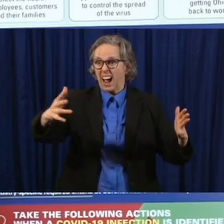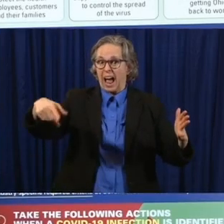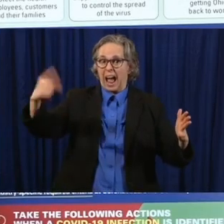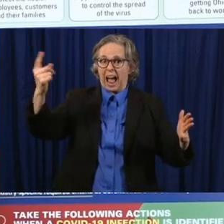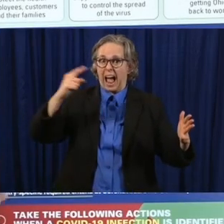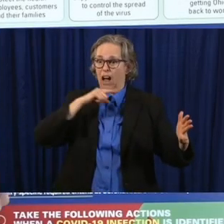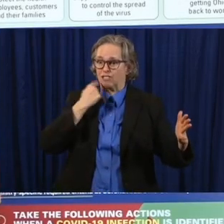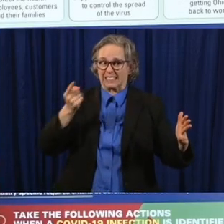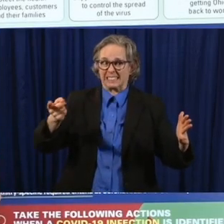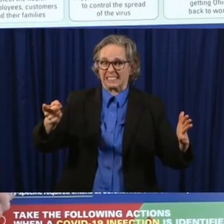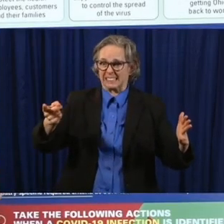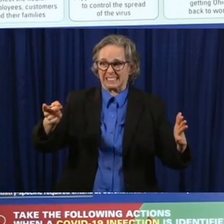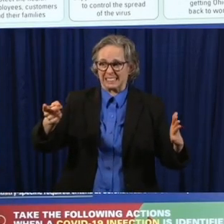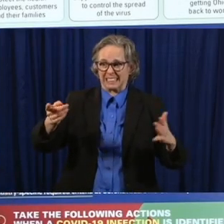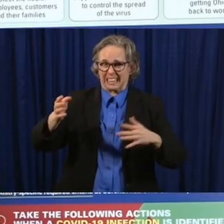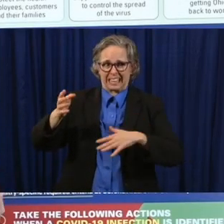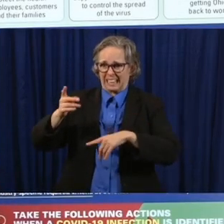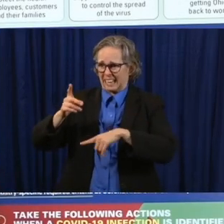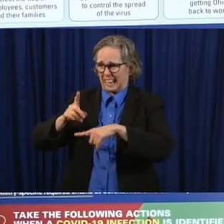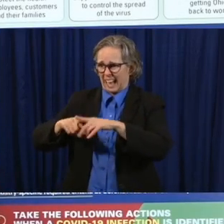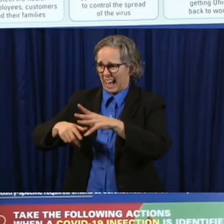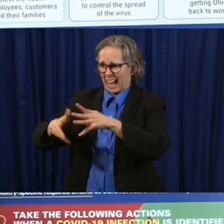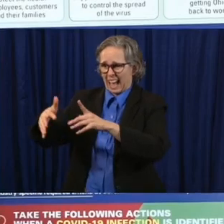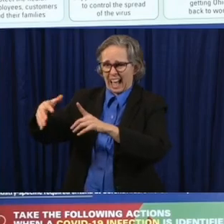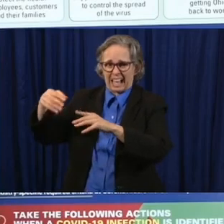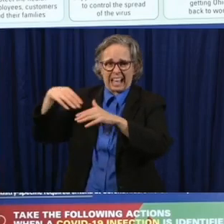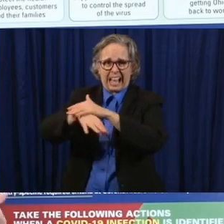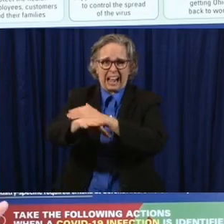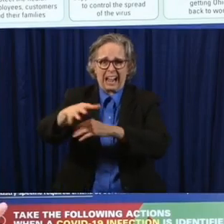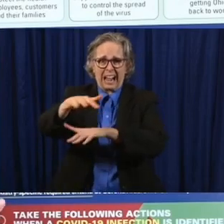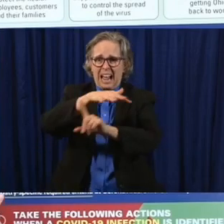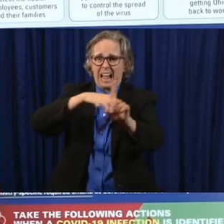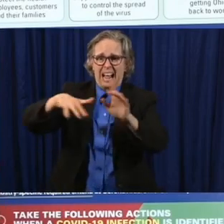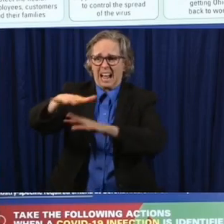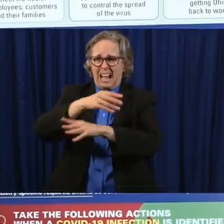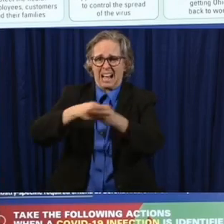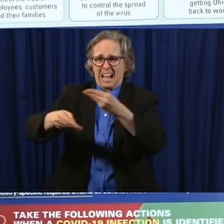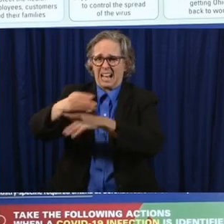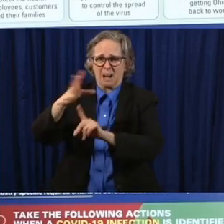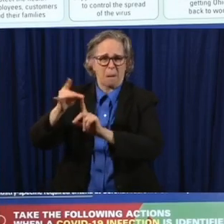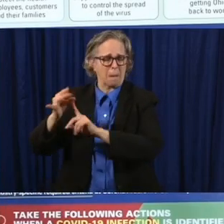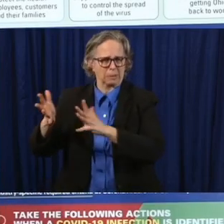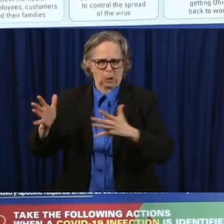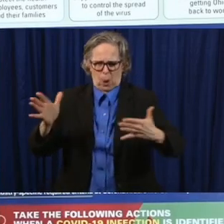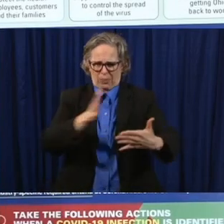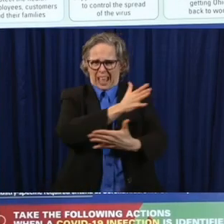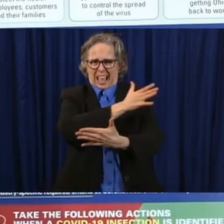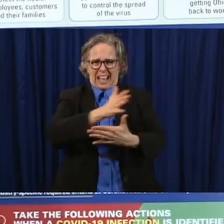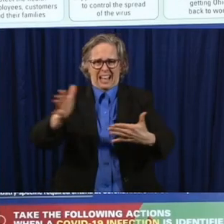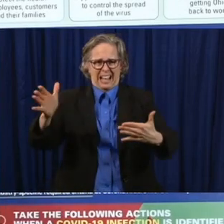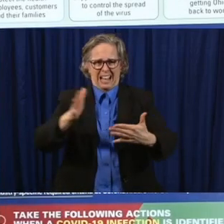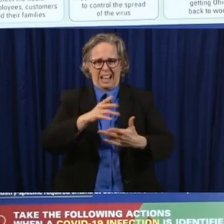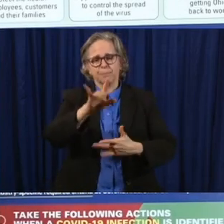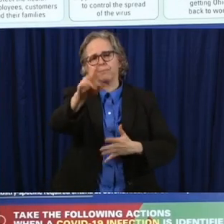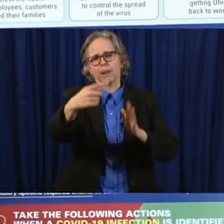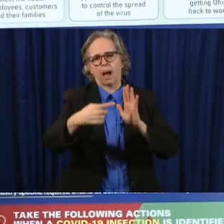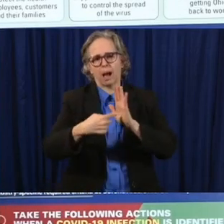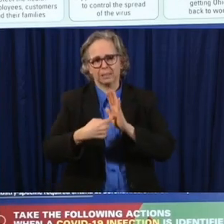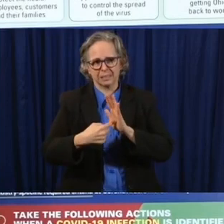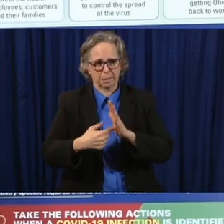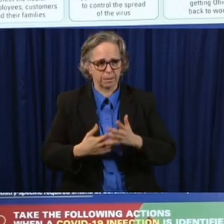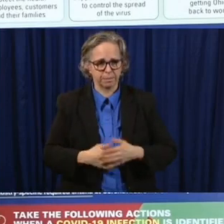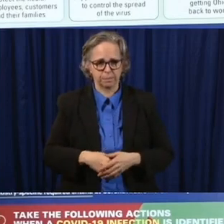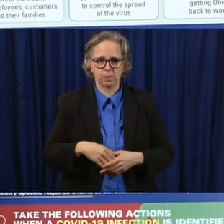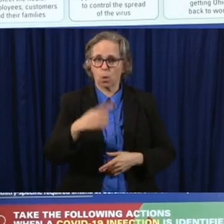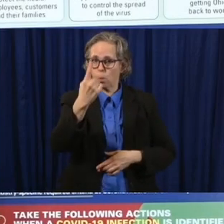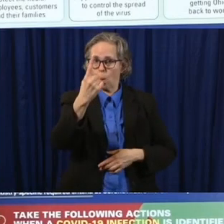So, a company, for example, that can enforce the 6 feet, that can have the mask,